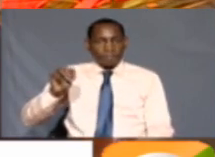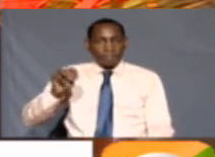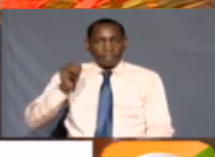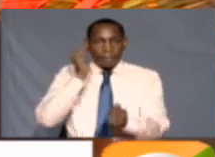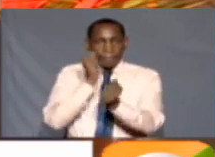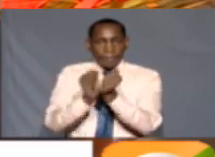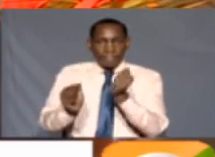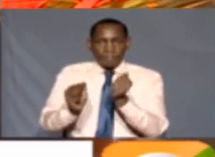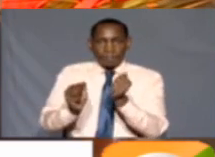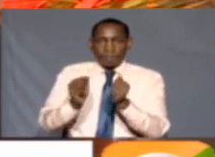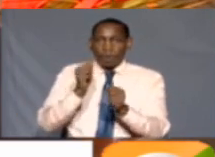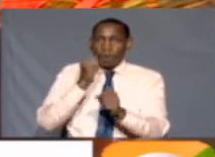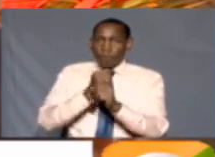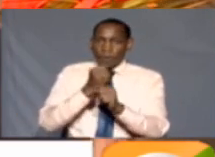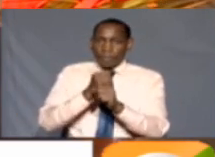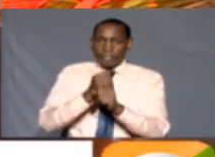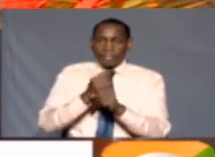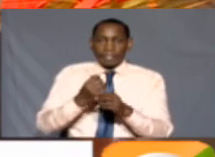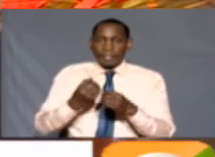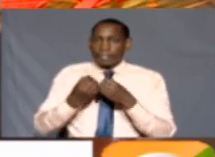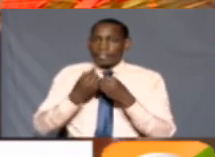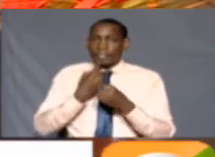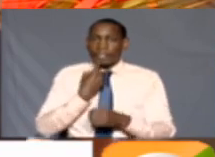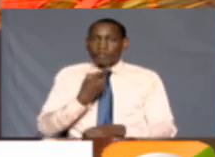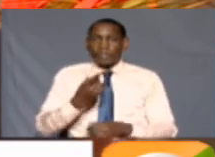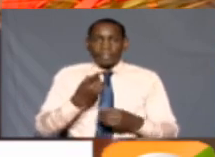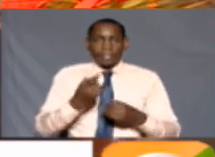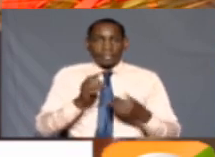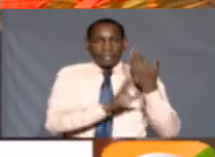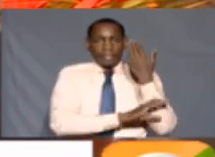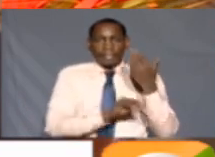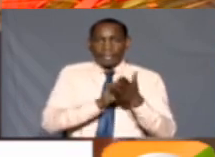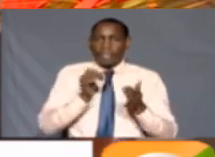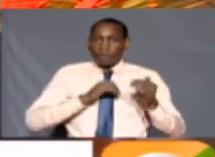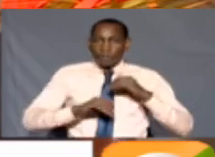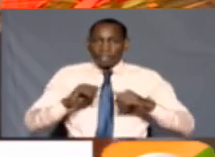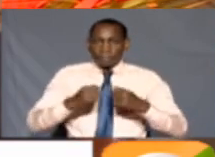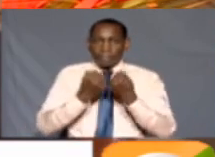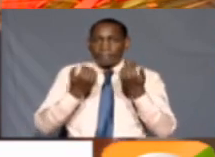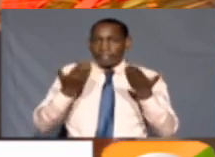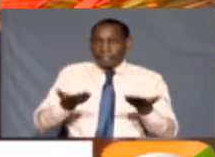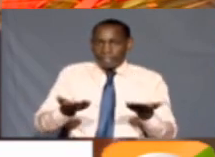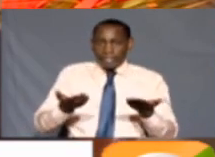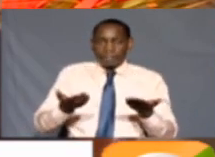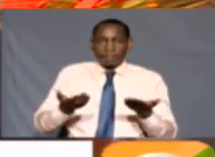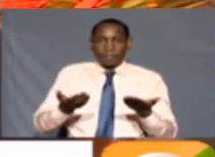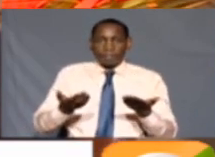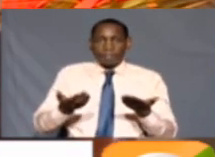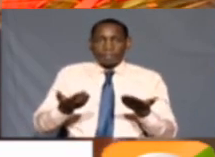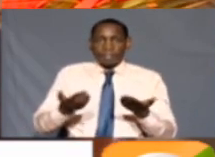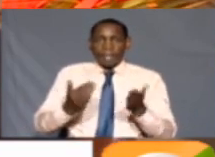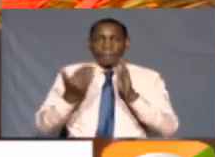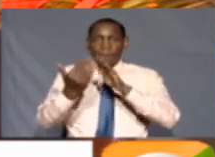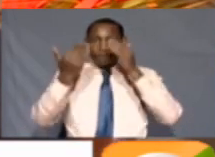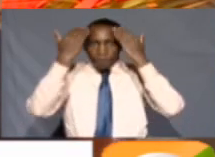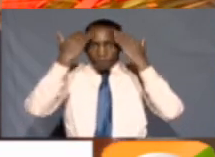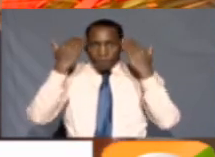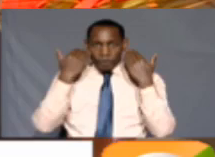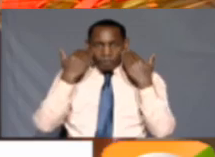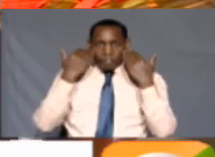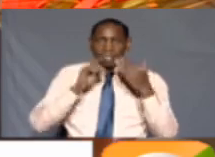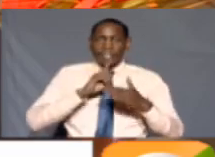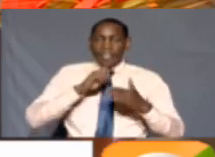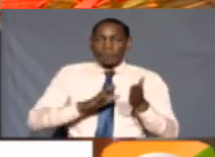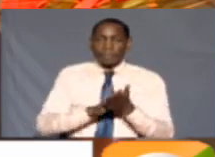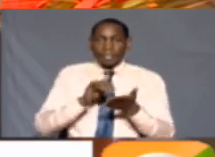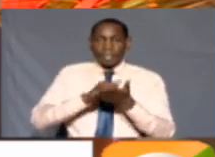fine for essentially doing his job. He told the country corruption was happening, and now he is at the mercy of a court that essentially says that he